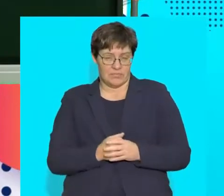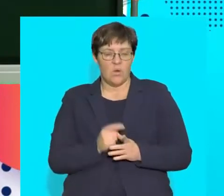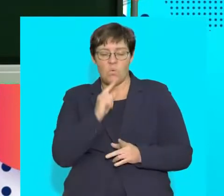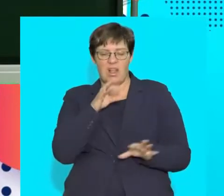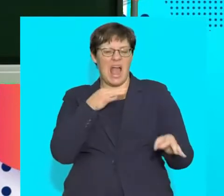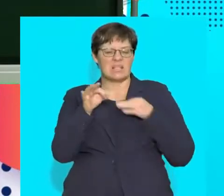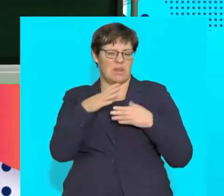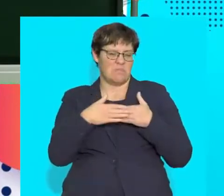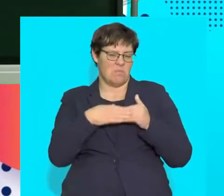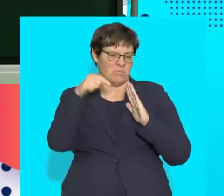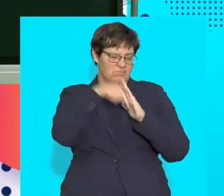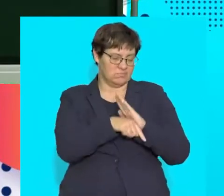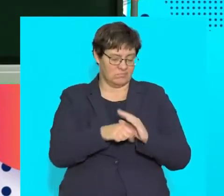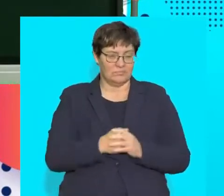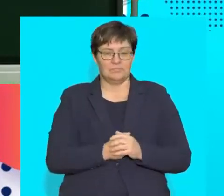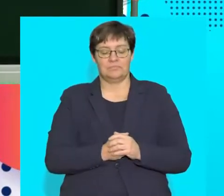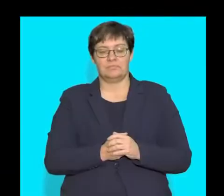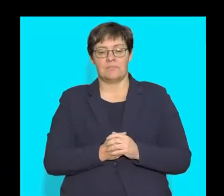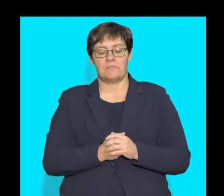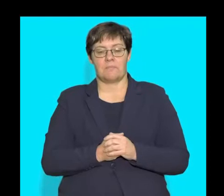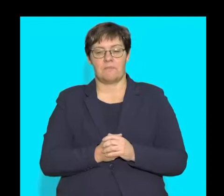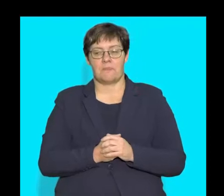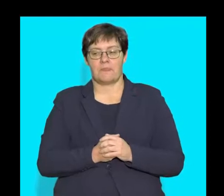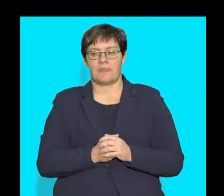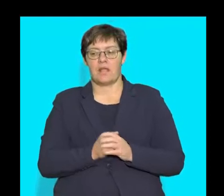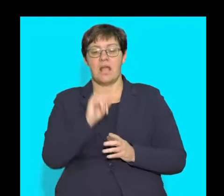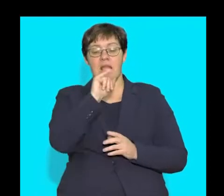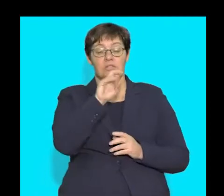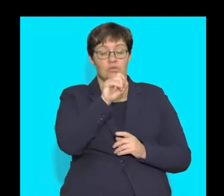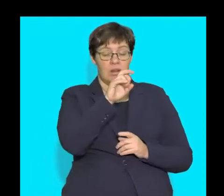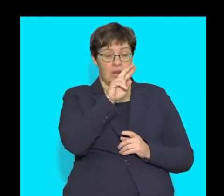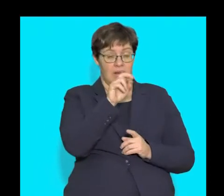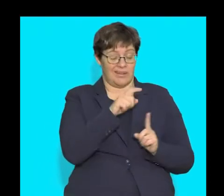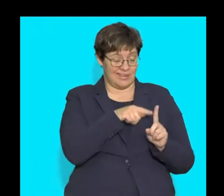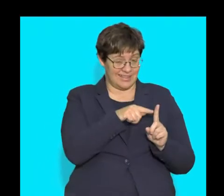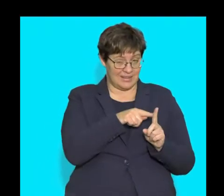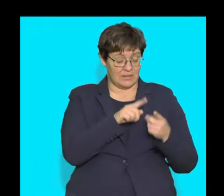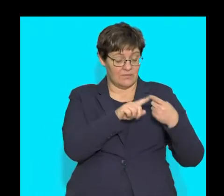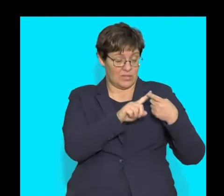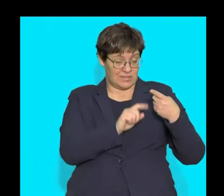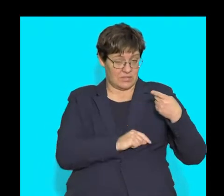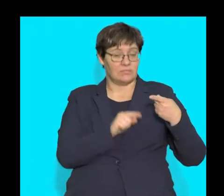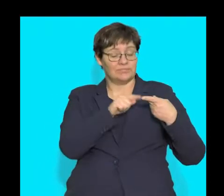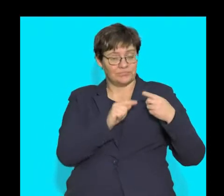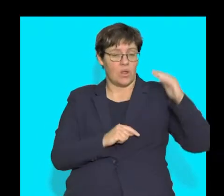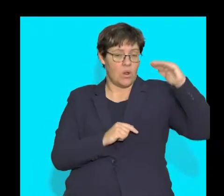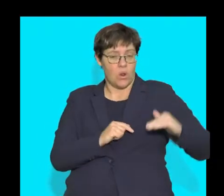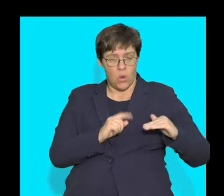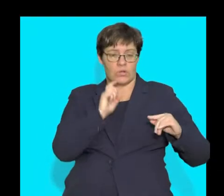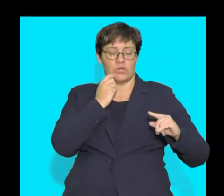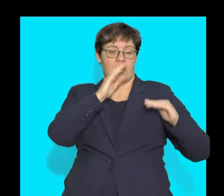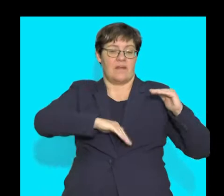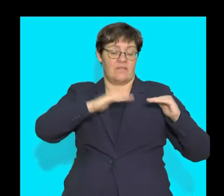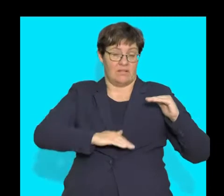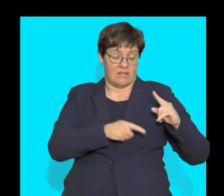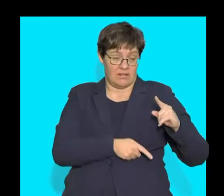And we'll unpack that as we get into the details of this. So let's look at insulin. So the function of insulin is that it lowers the